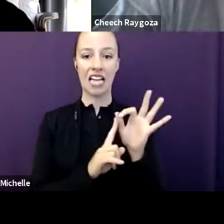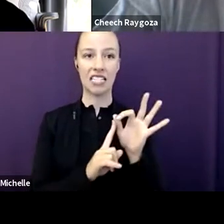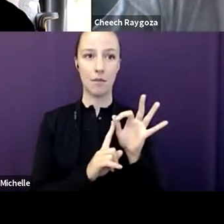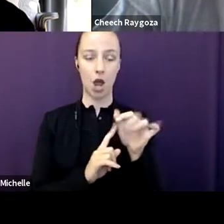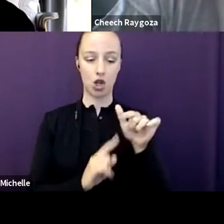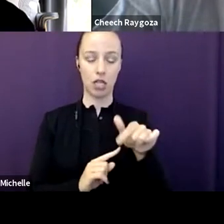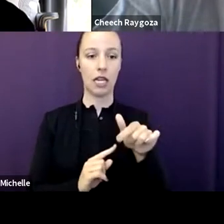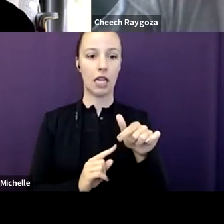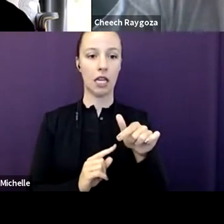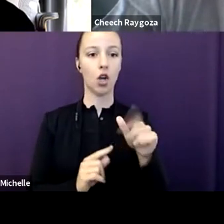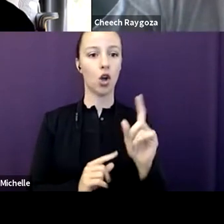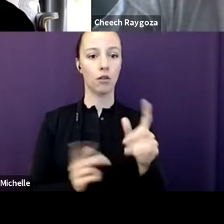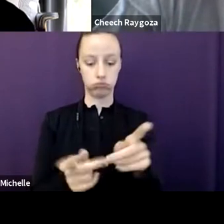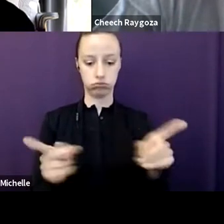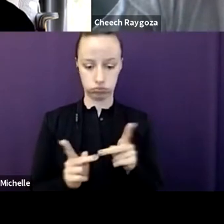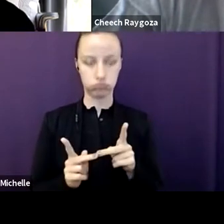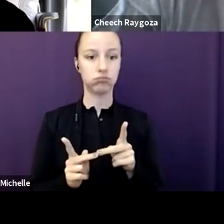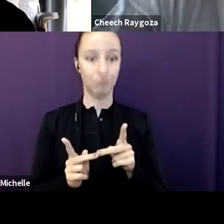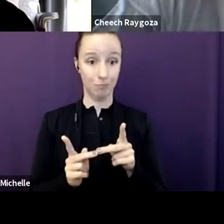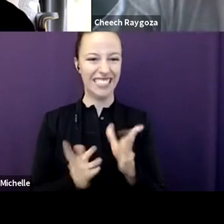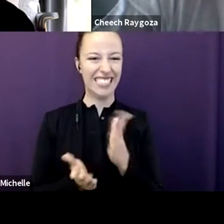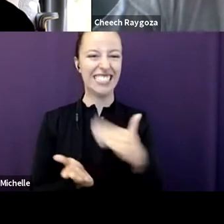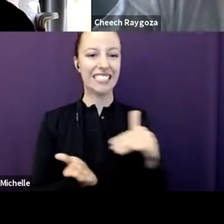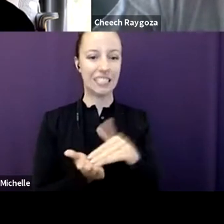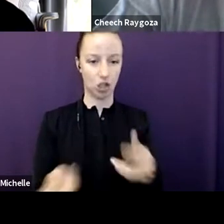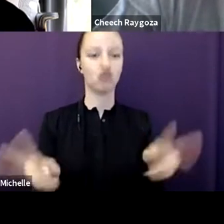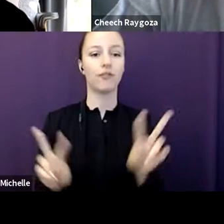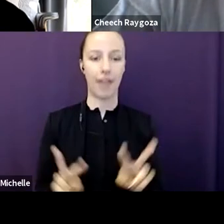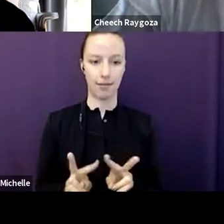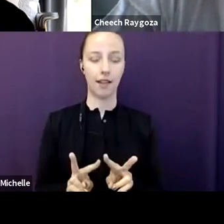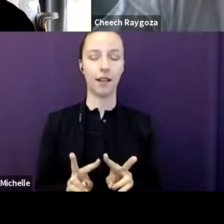right, you're in the Central Valley, right, you're